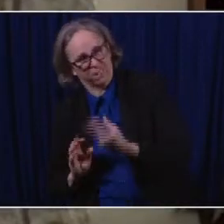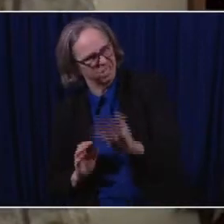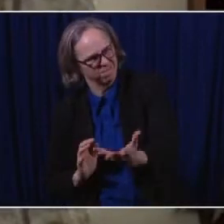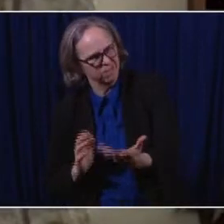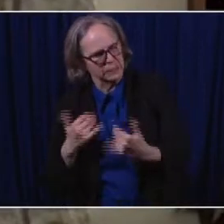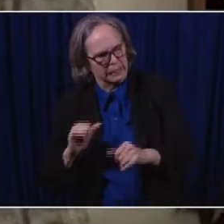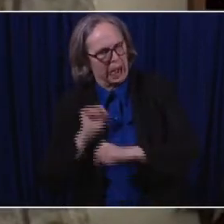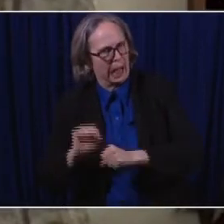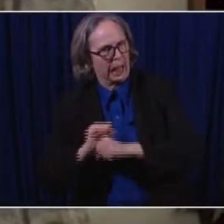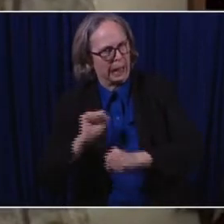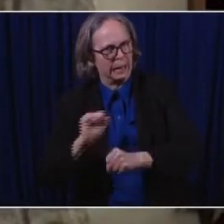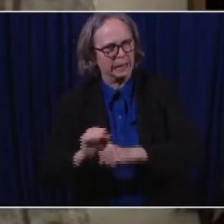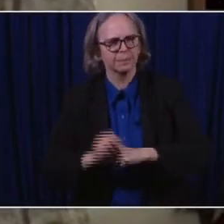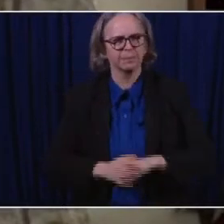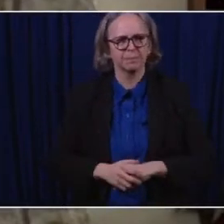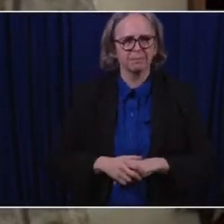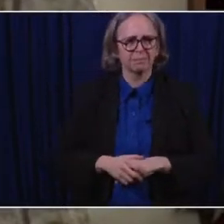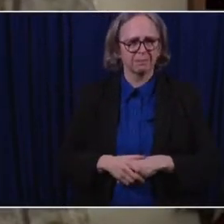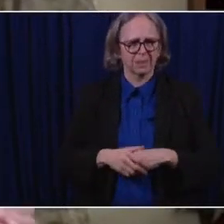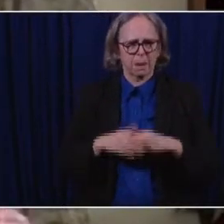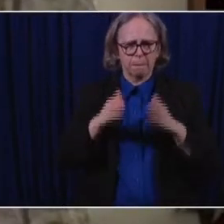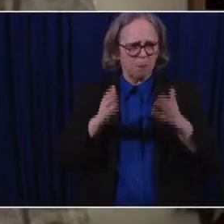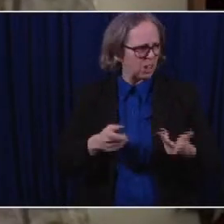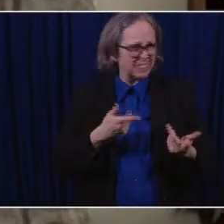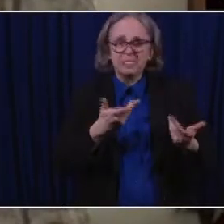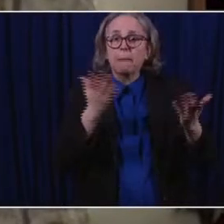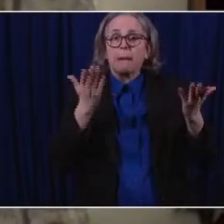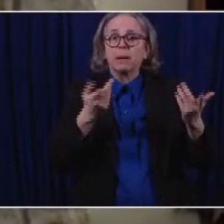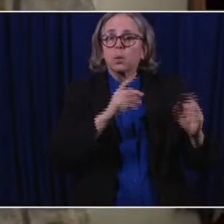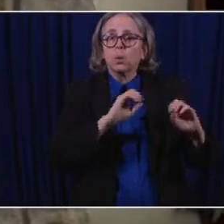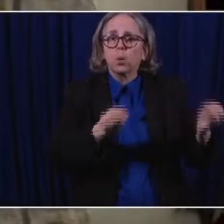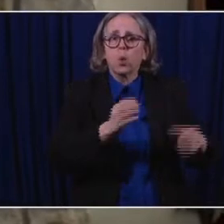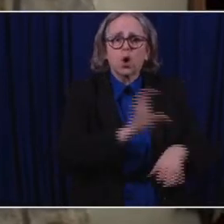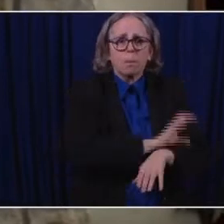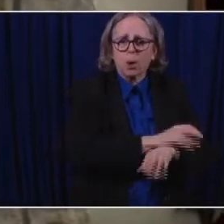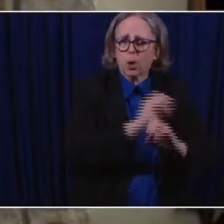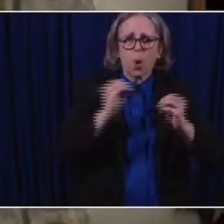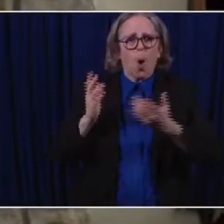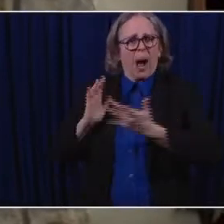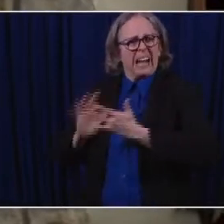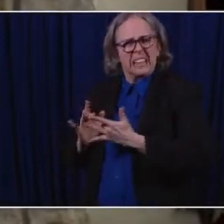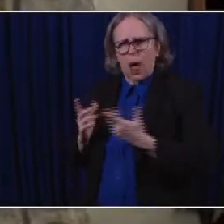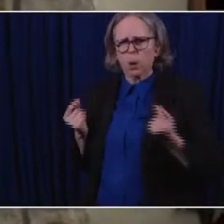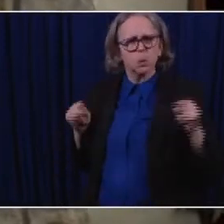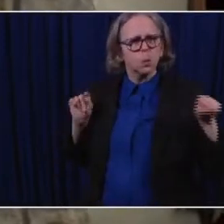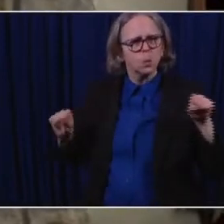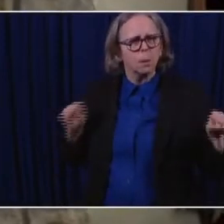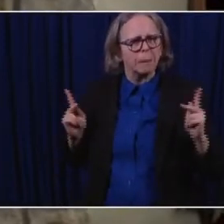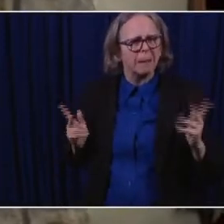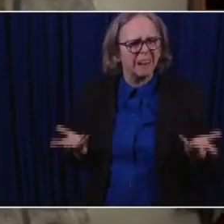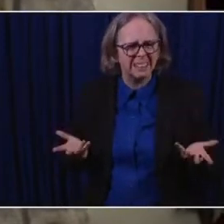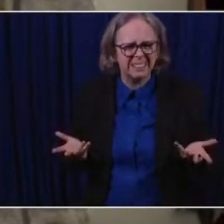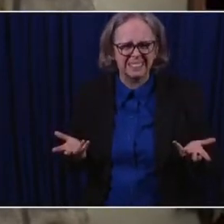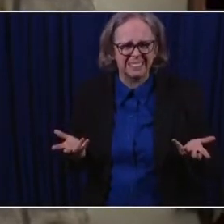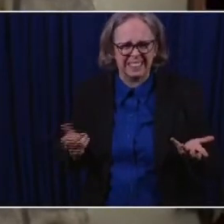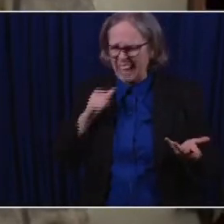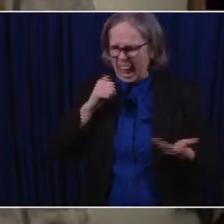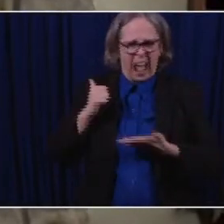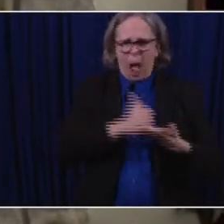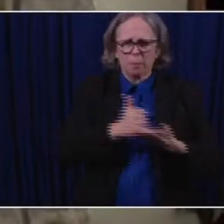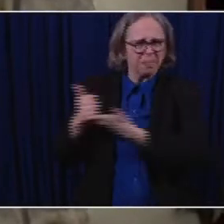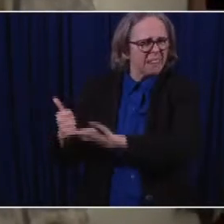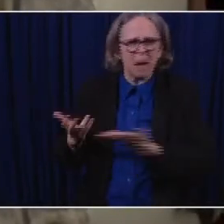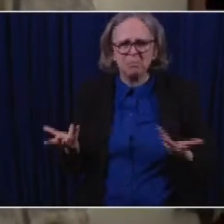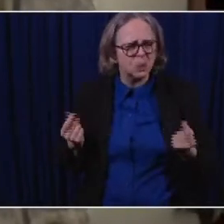not have a computer or does not have a family member who has a computer. So, this is something that, I talked with the mayors